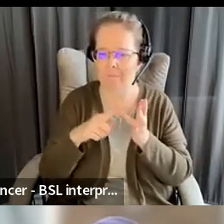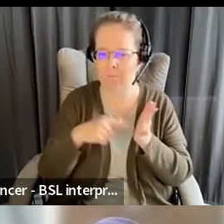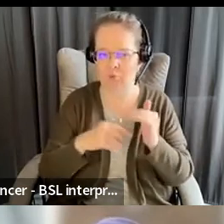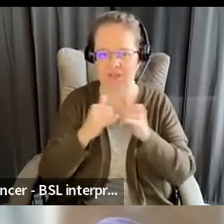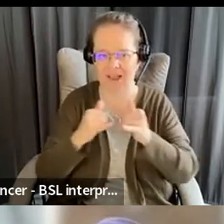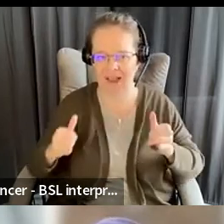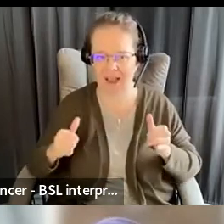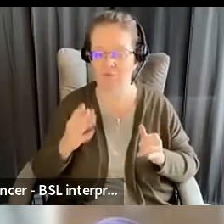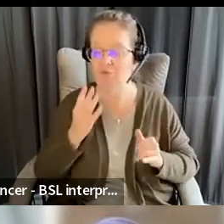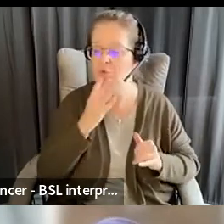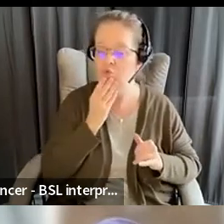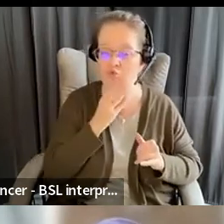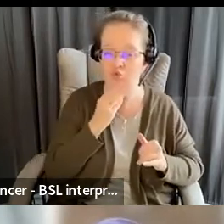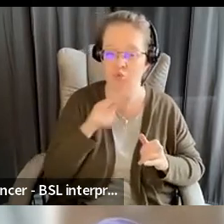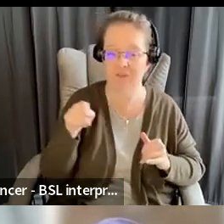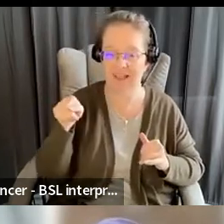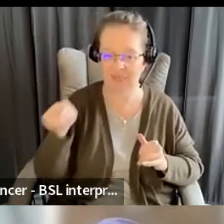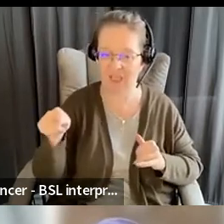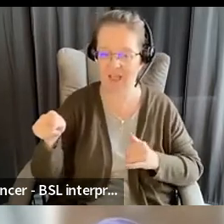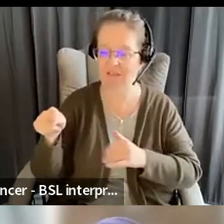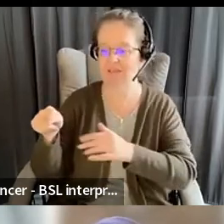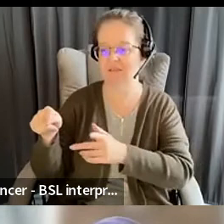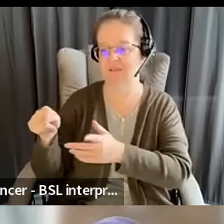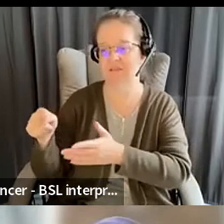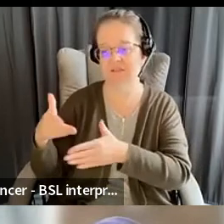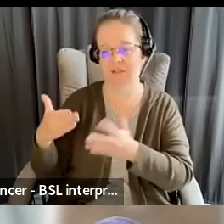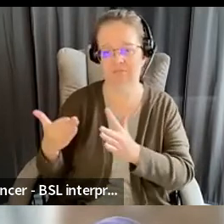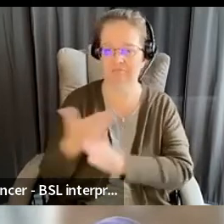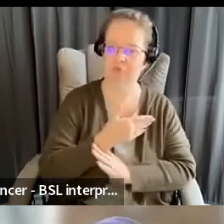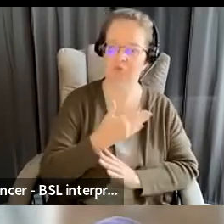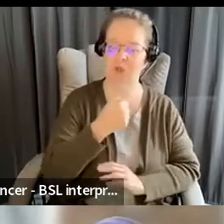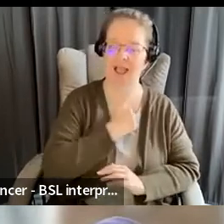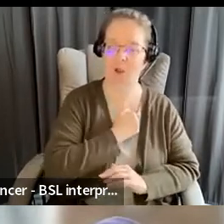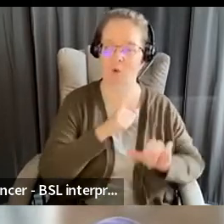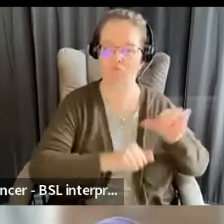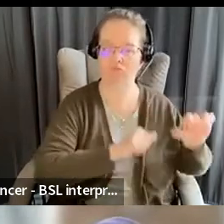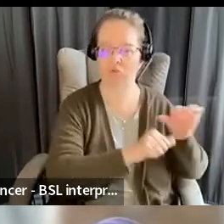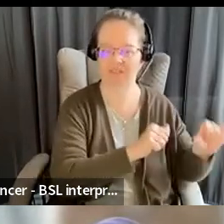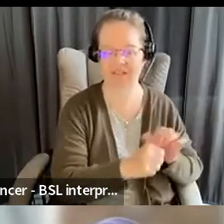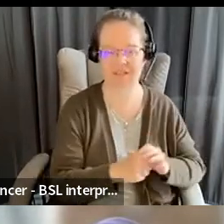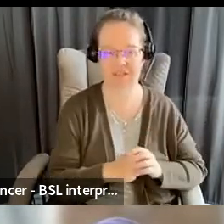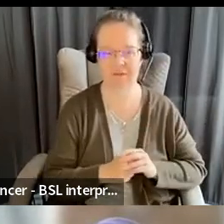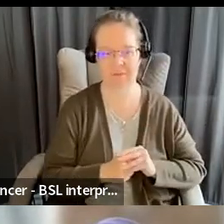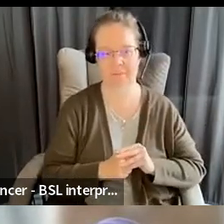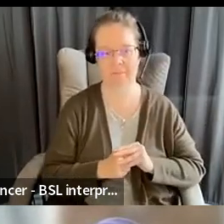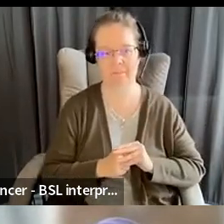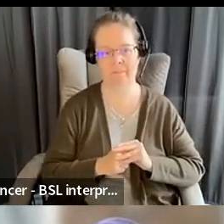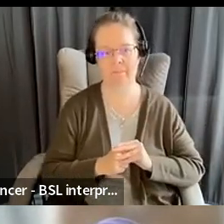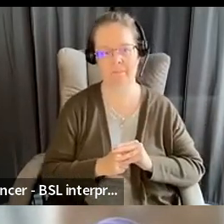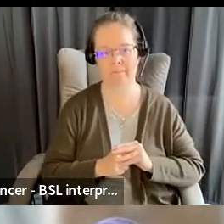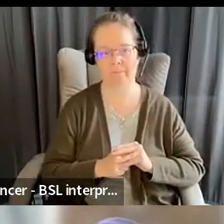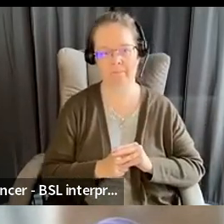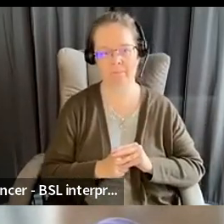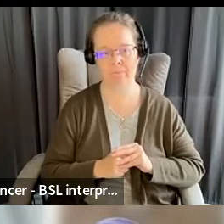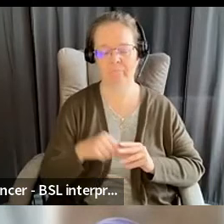those as a route into our early careers recruitment process. So, you know, I think go on the career site